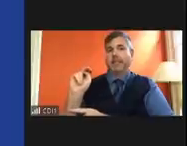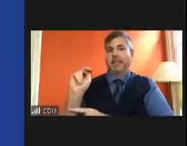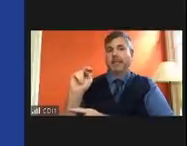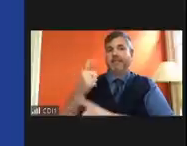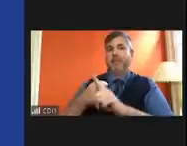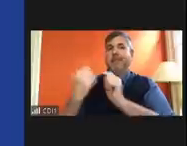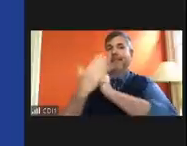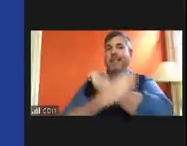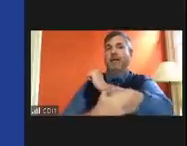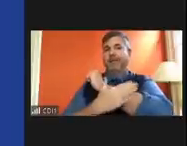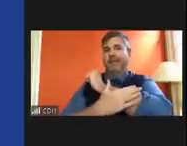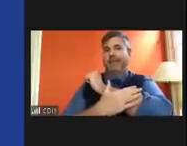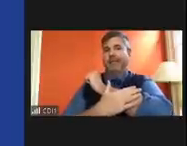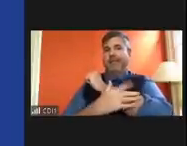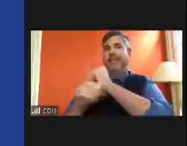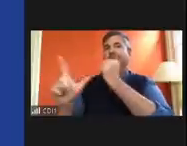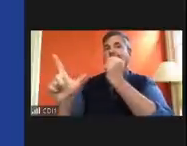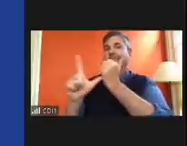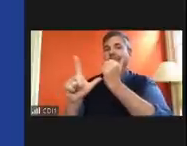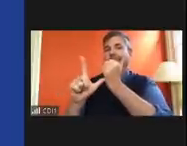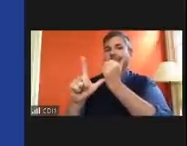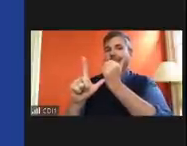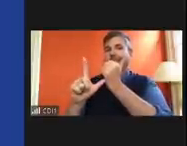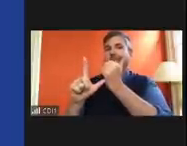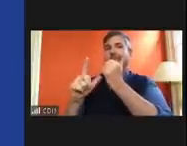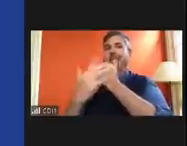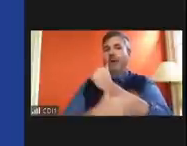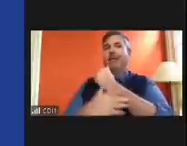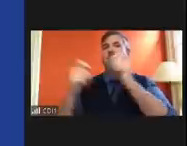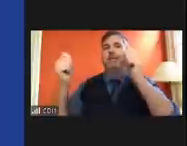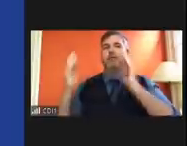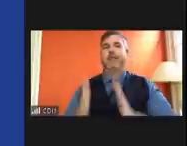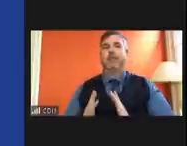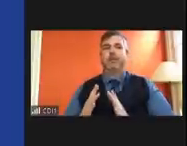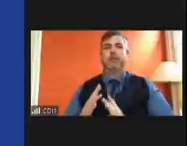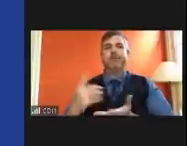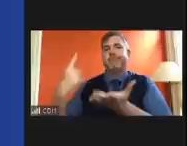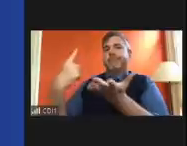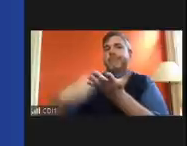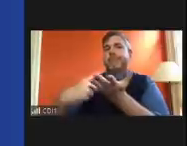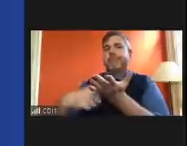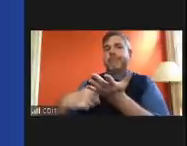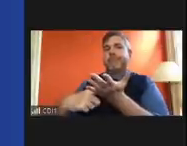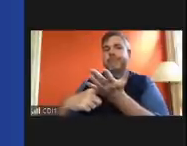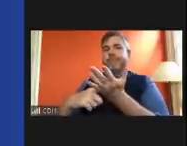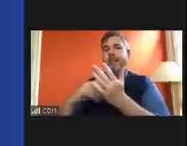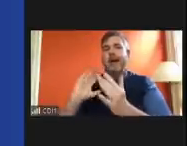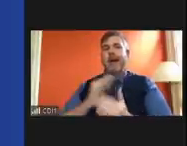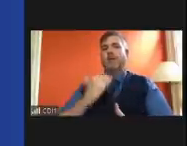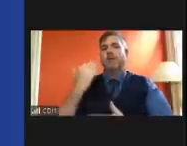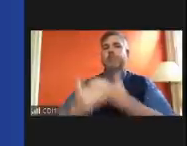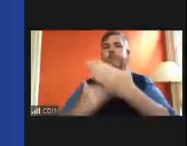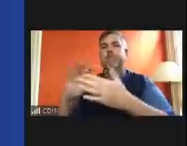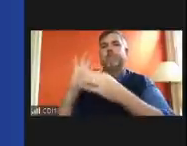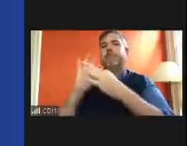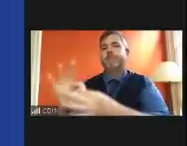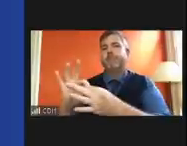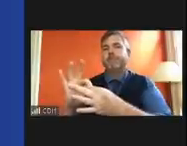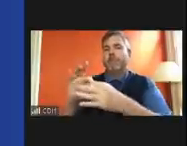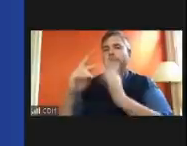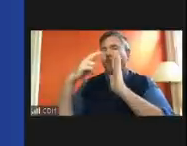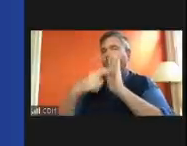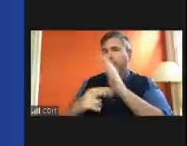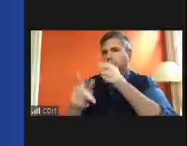County Administrator, and will talk to us about some of the progress we're making in enforcement. Good afternoon, everybody.